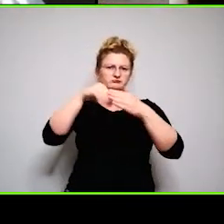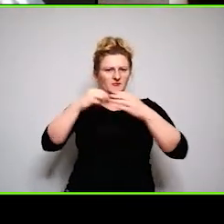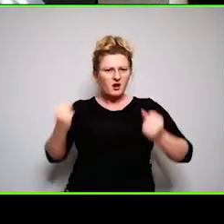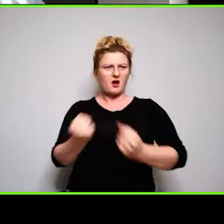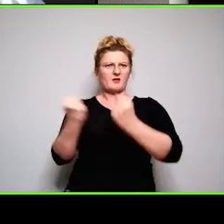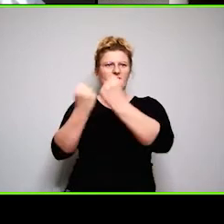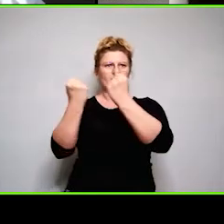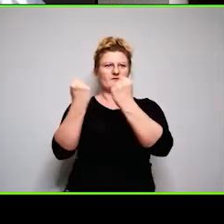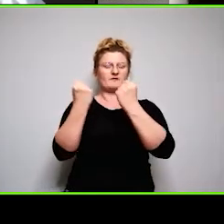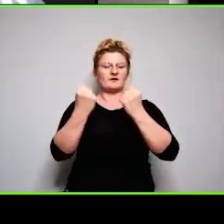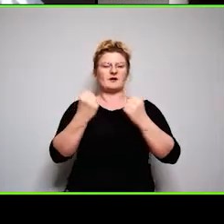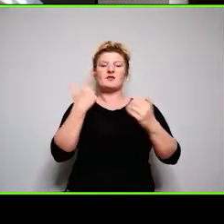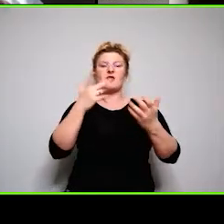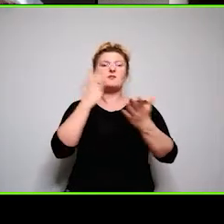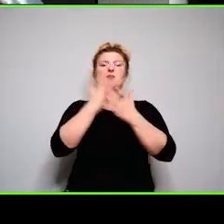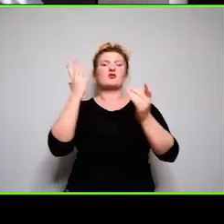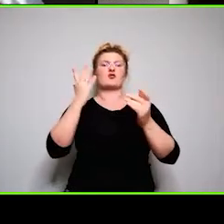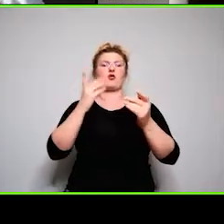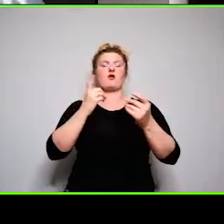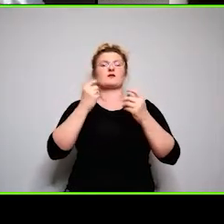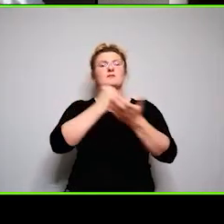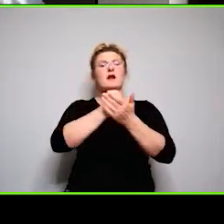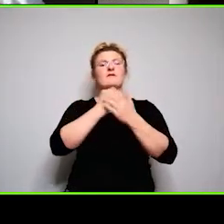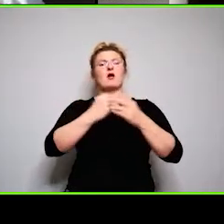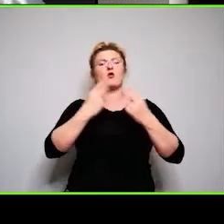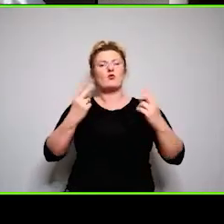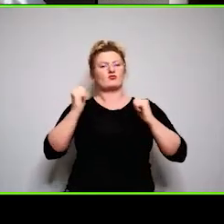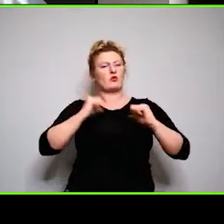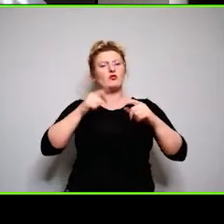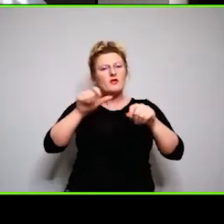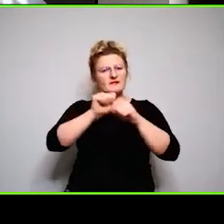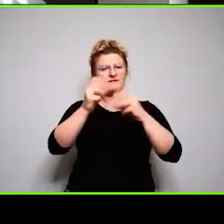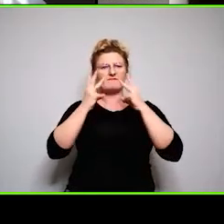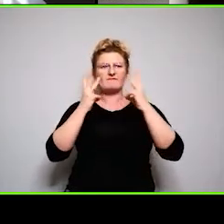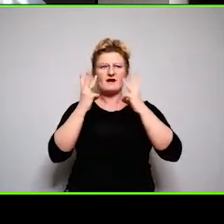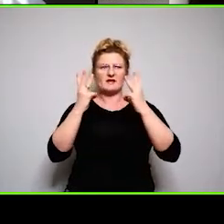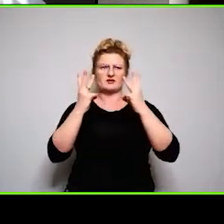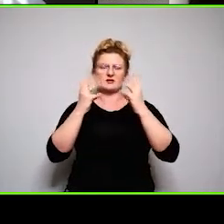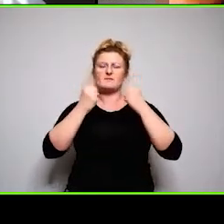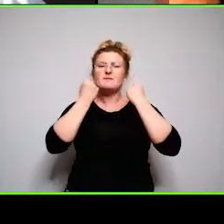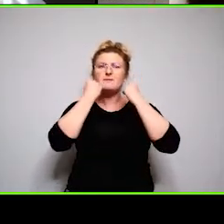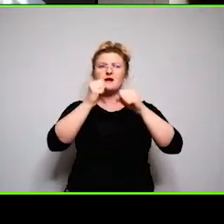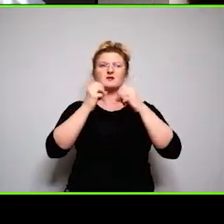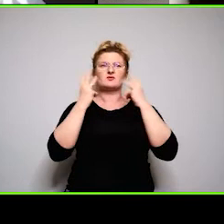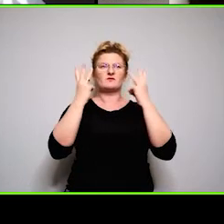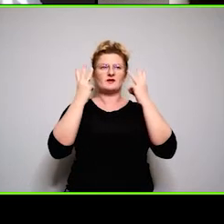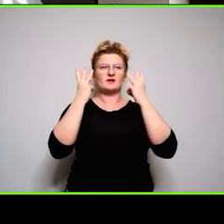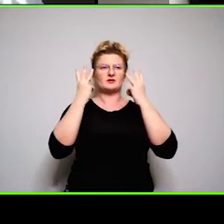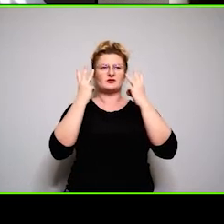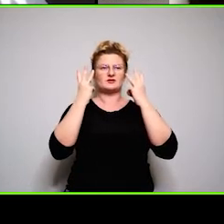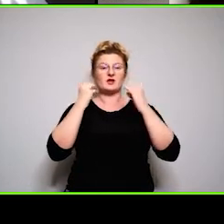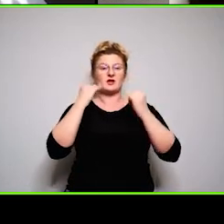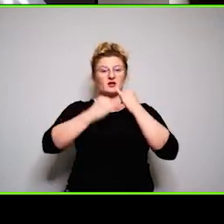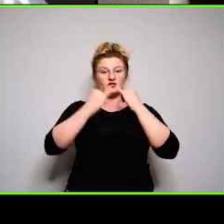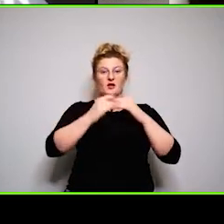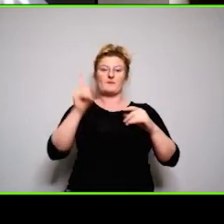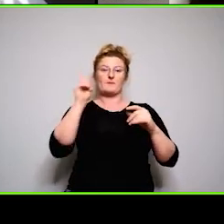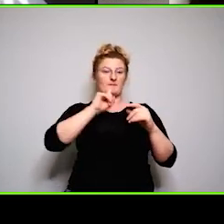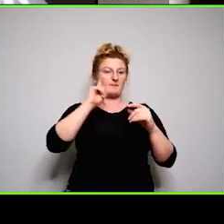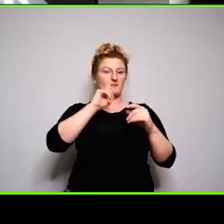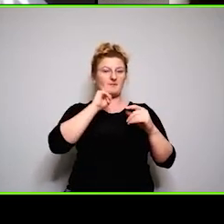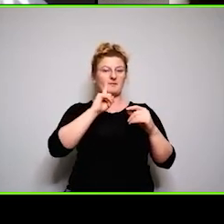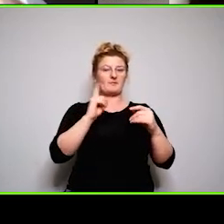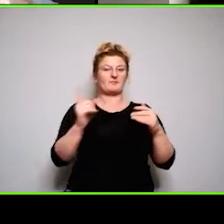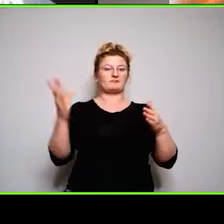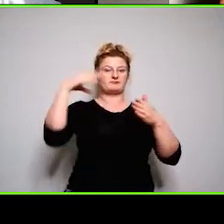a win-win to involve men. If we involve men, then we've solved half of the problem. And how to